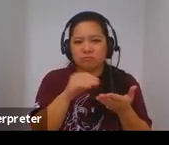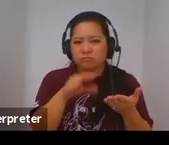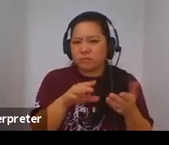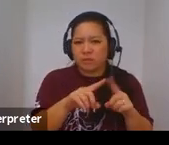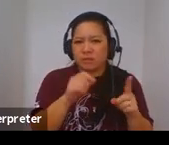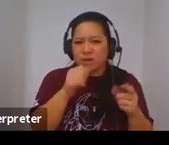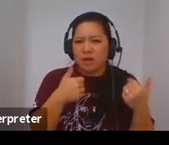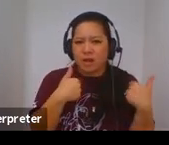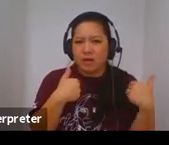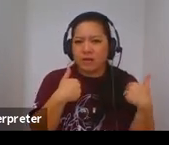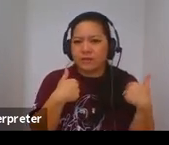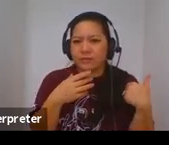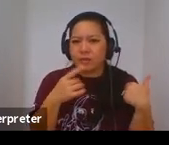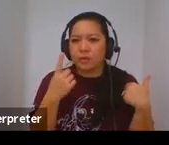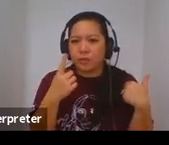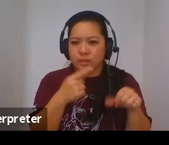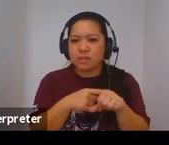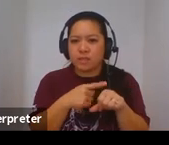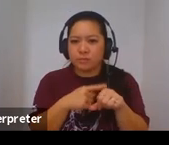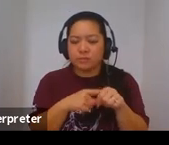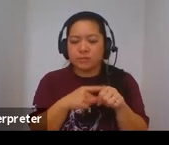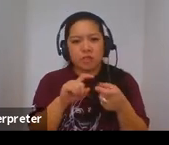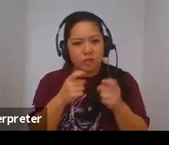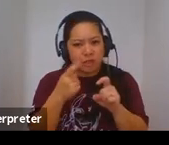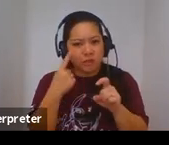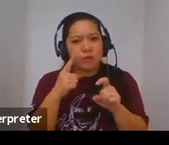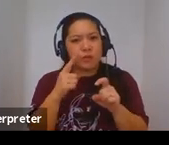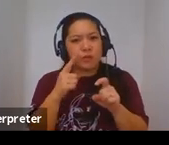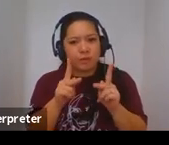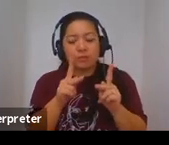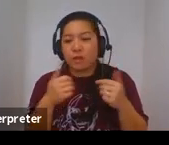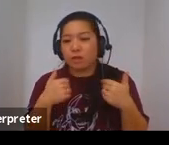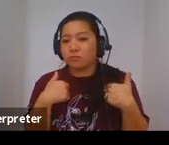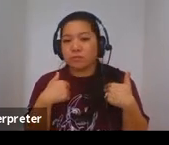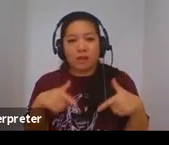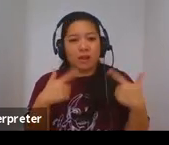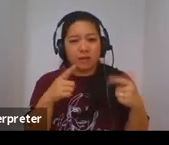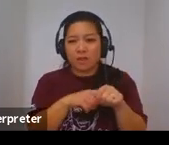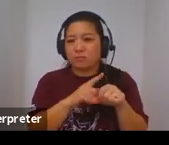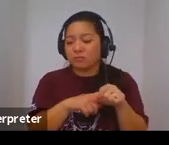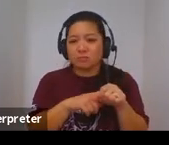have just a one-time impact. It has a lifetime ripple effect.